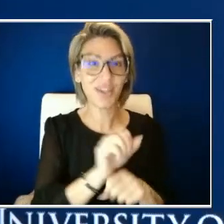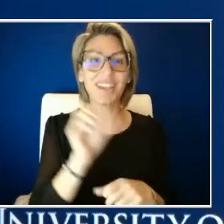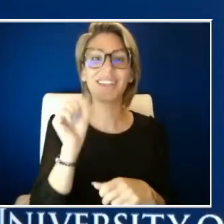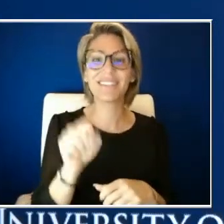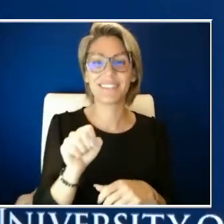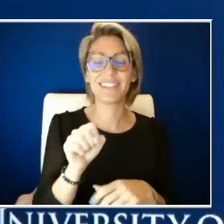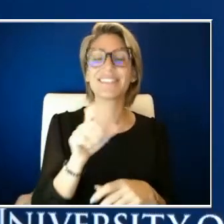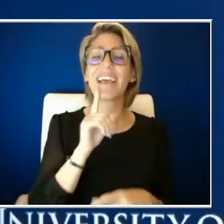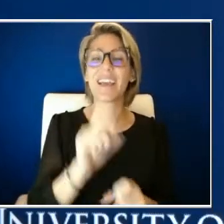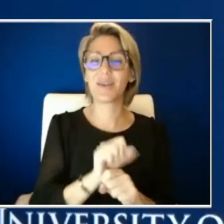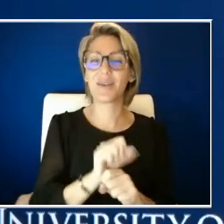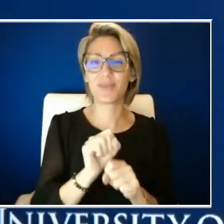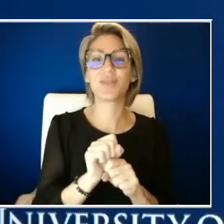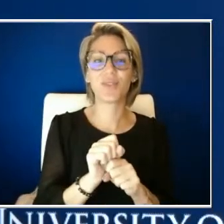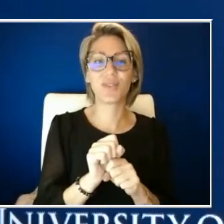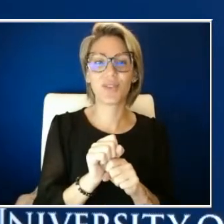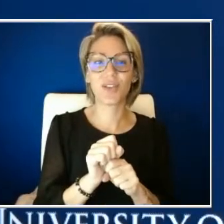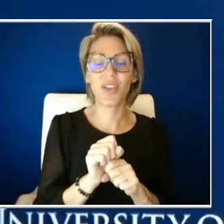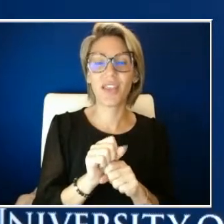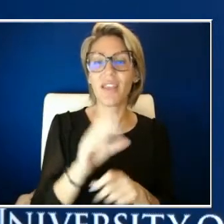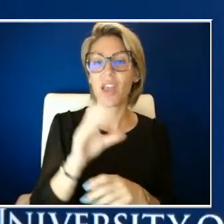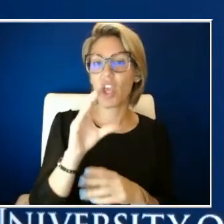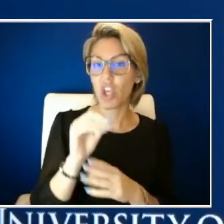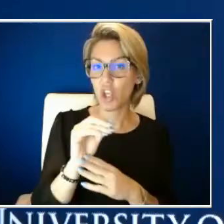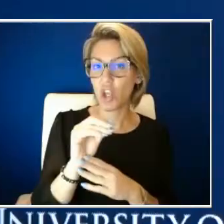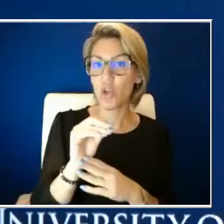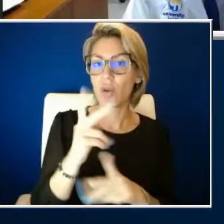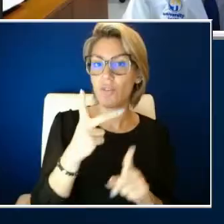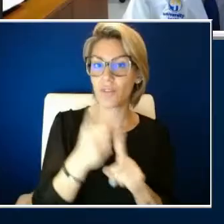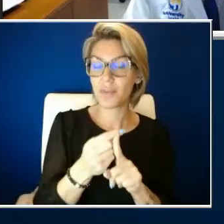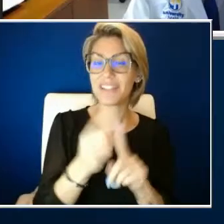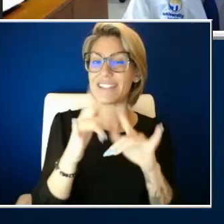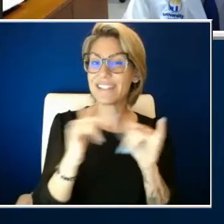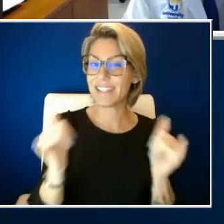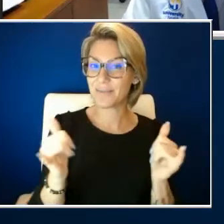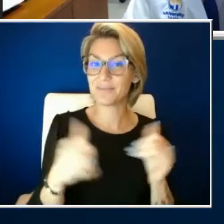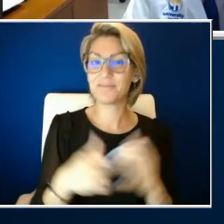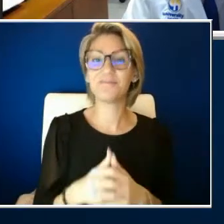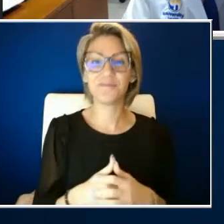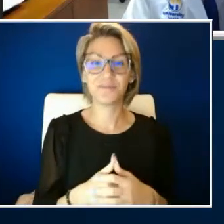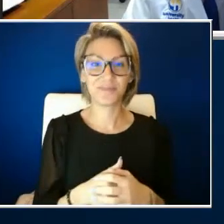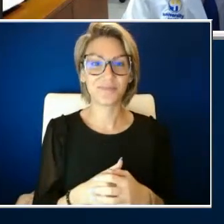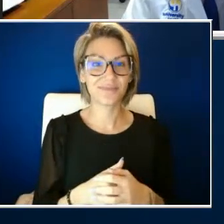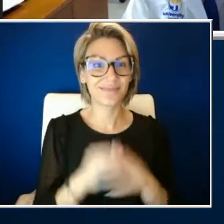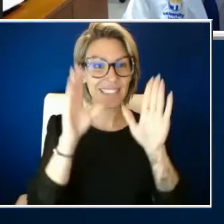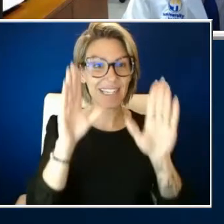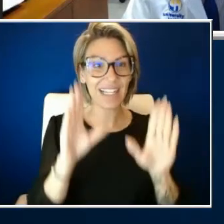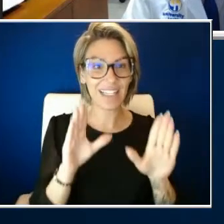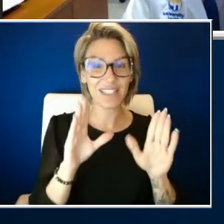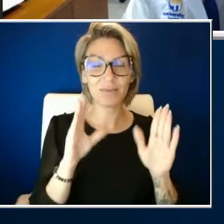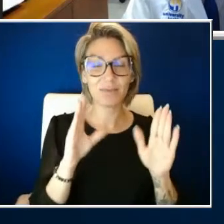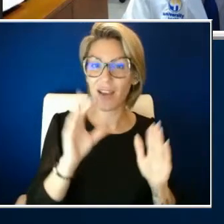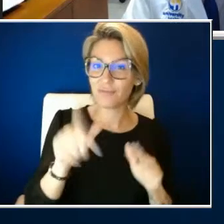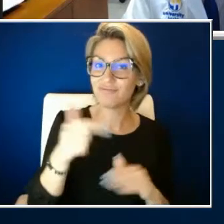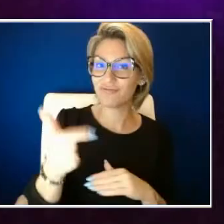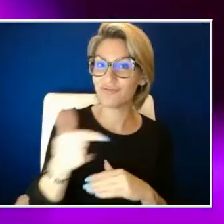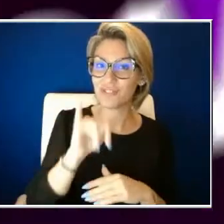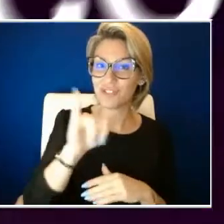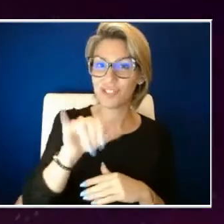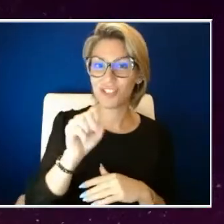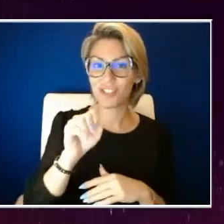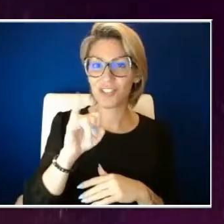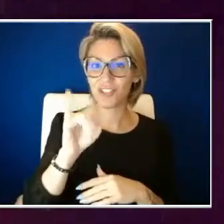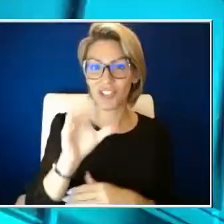vaccines co-administered at the same visit. Awesome. All right, let's turn to Jessica Lovell, our